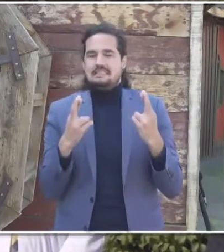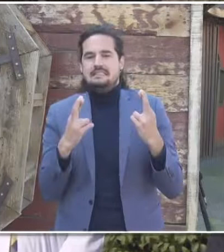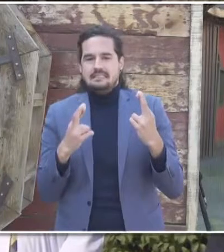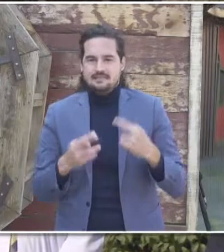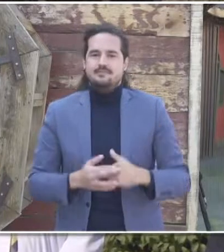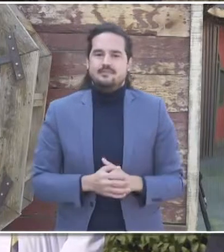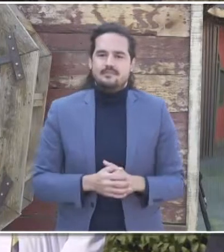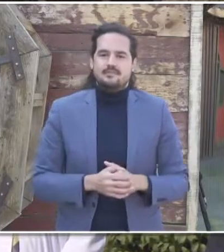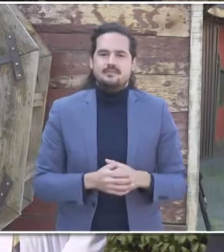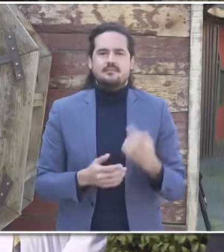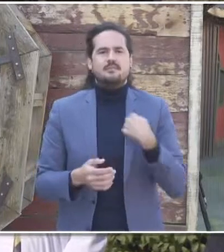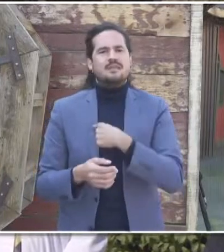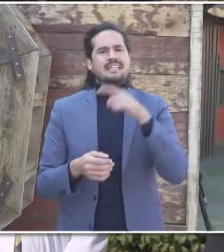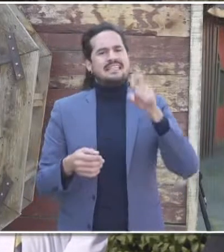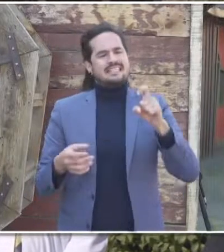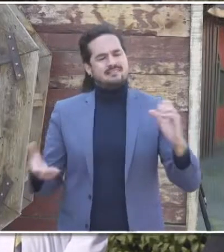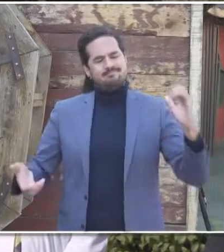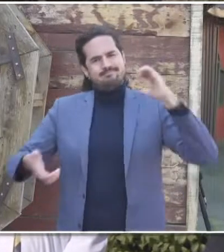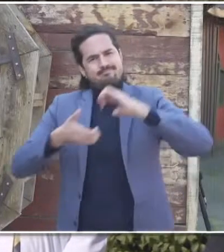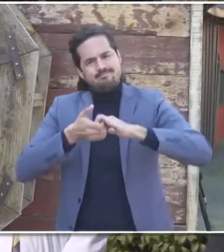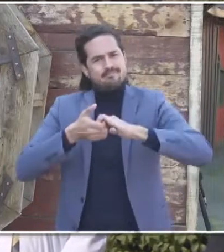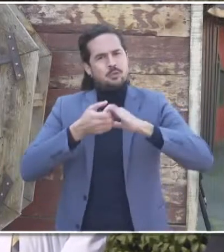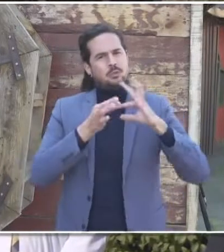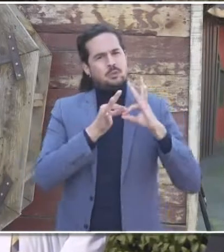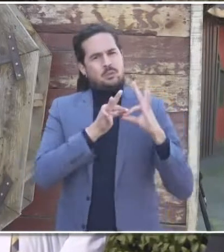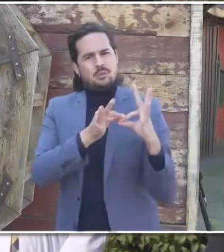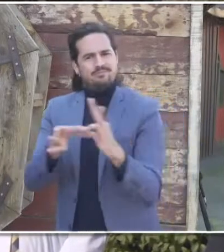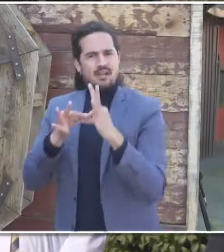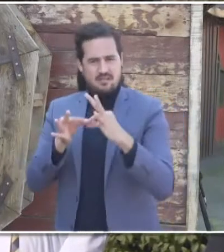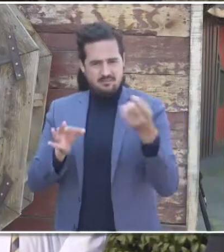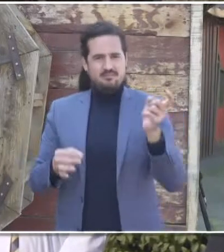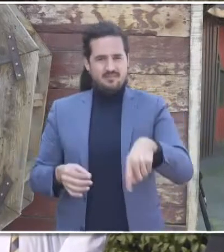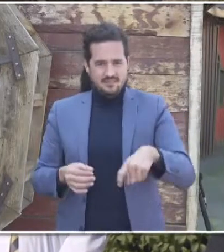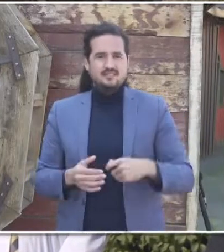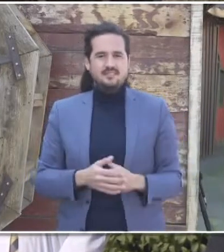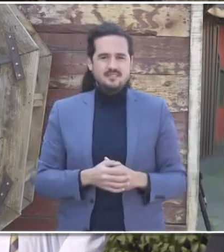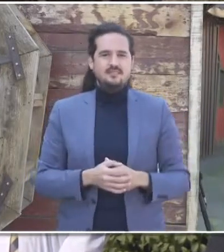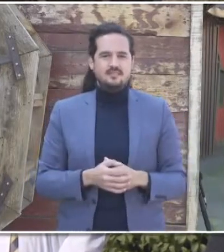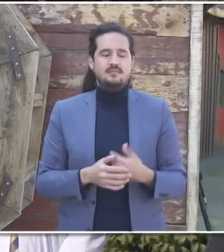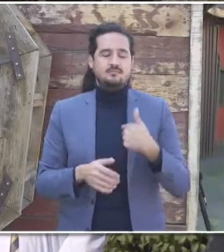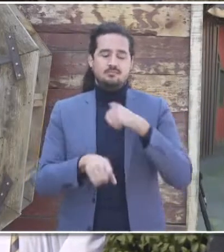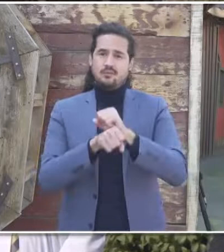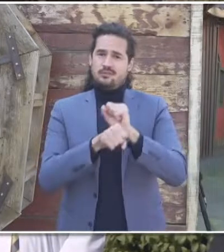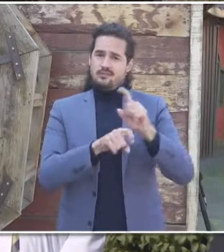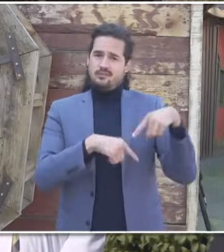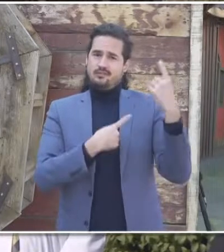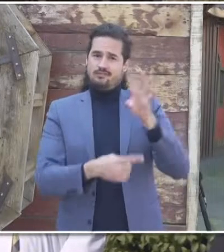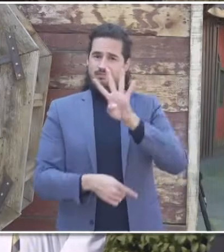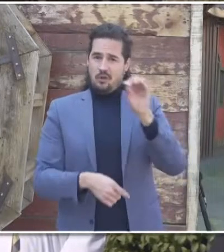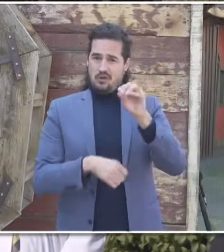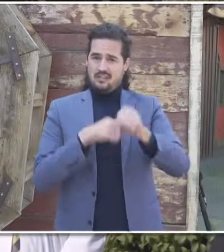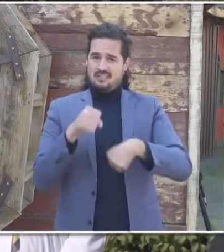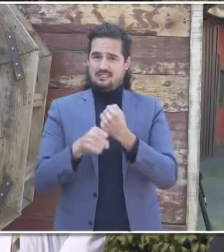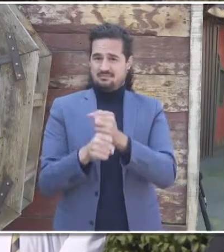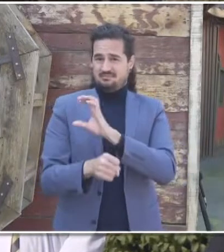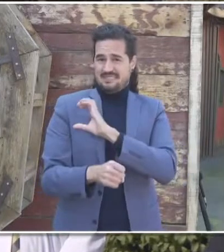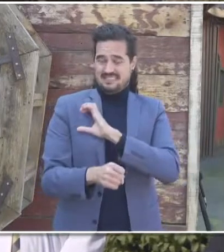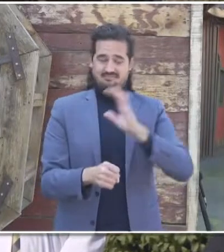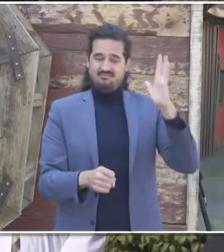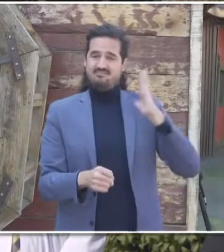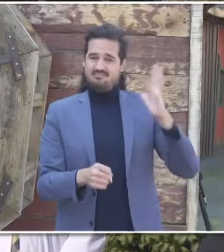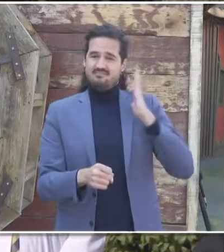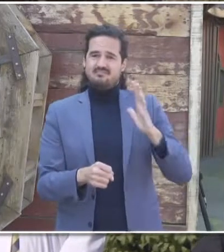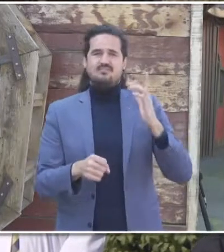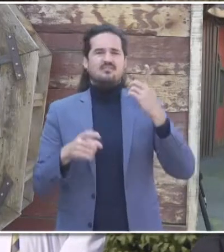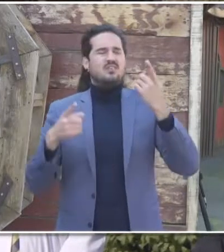is unity. You know, in time of crisis, I spent 40 years in the police department. One of the things that I saw in time of crisis, that people either